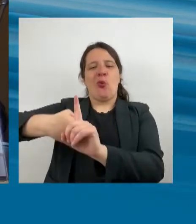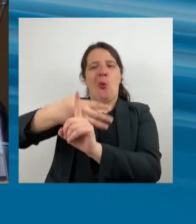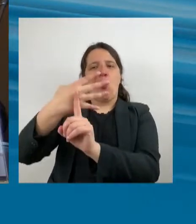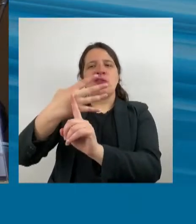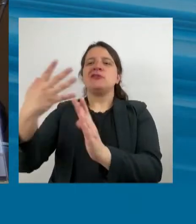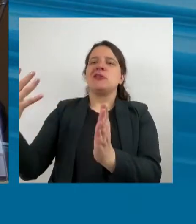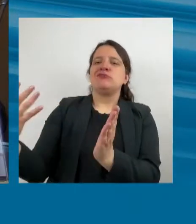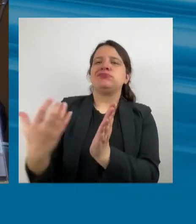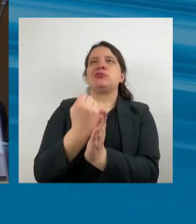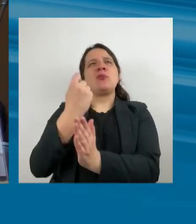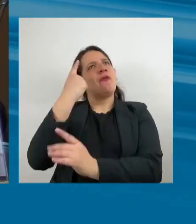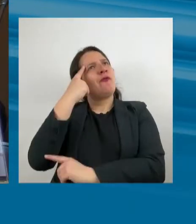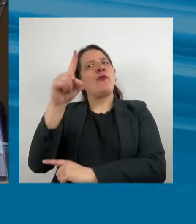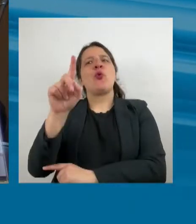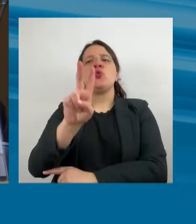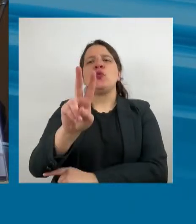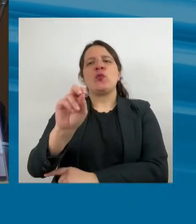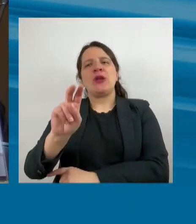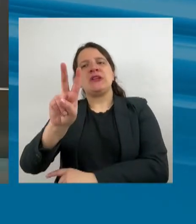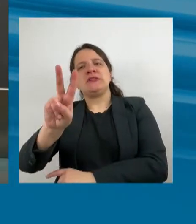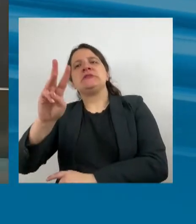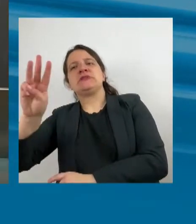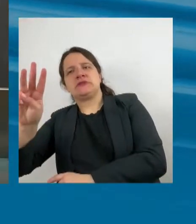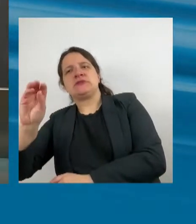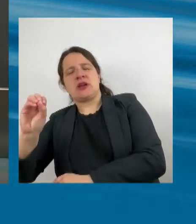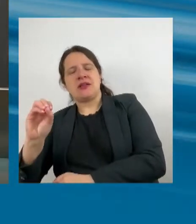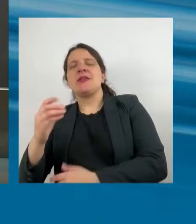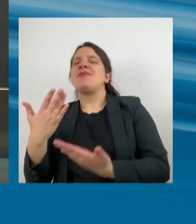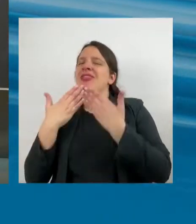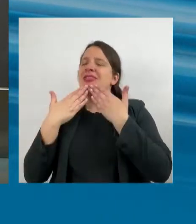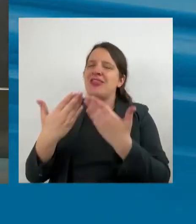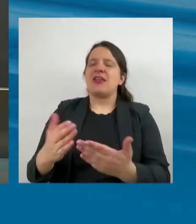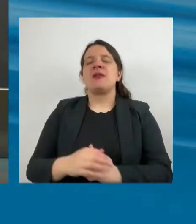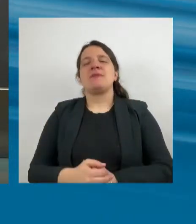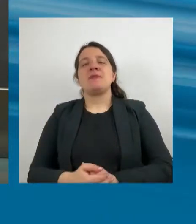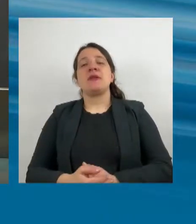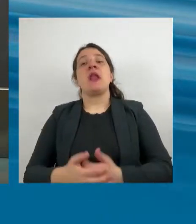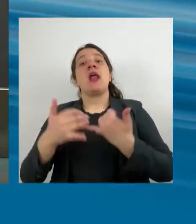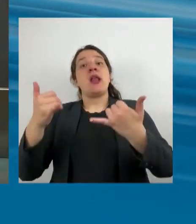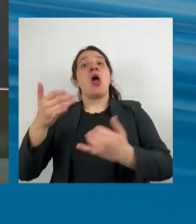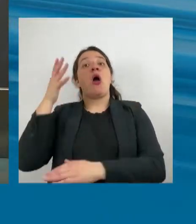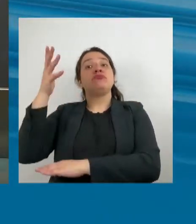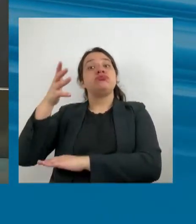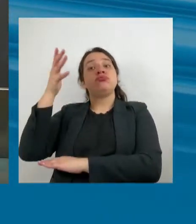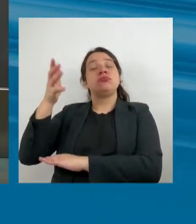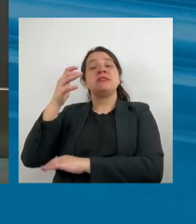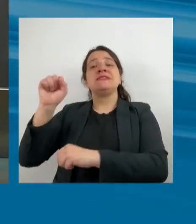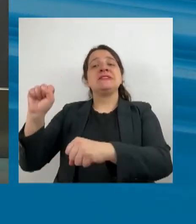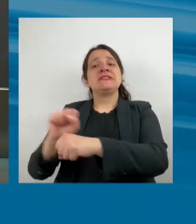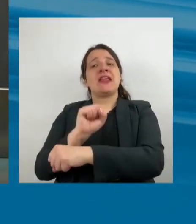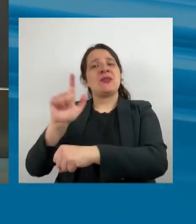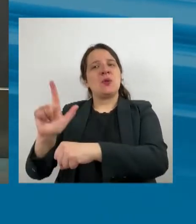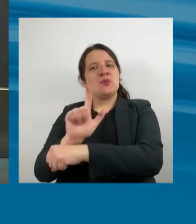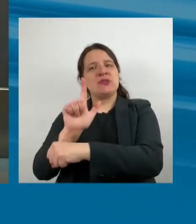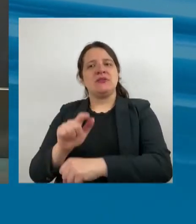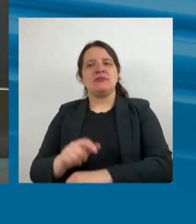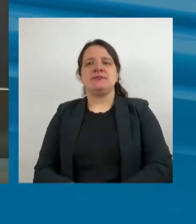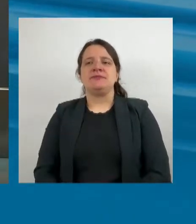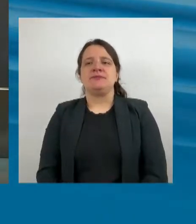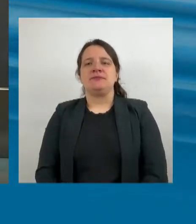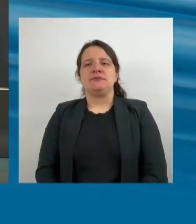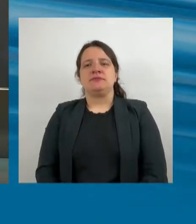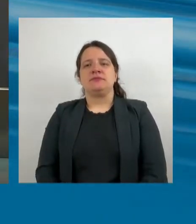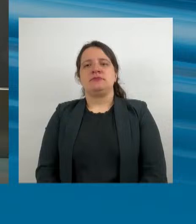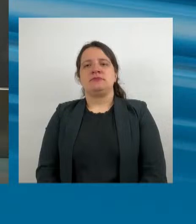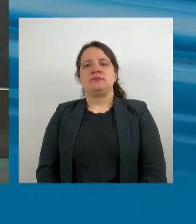you. Muchas gracias. Thank you very much. We give the floor to the delegation of St. Lucia.